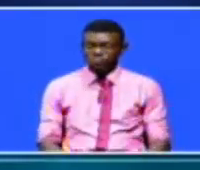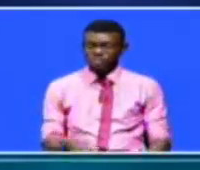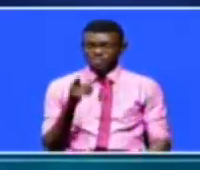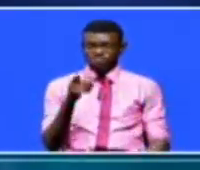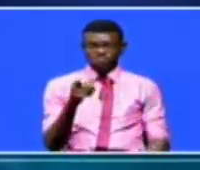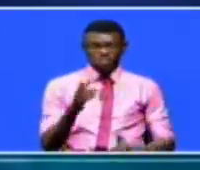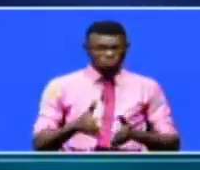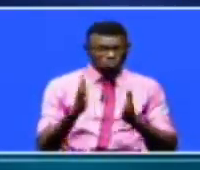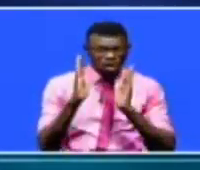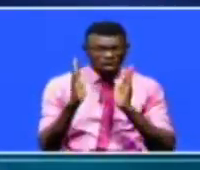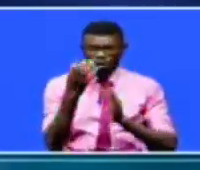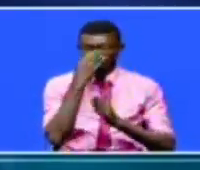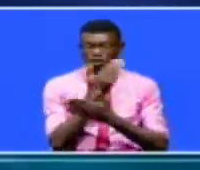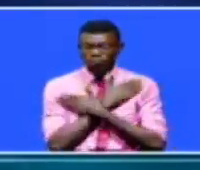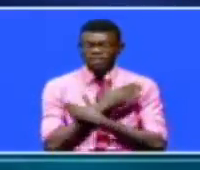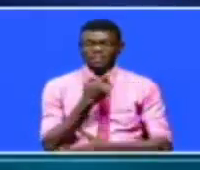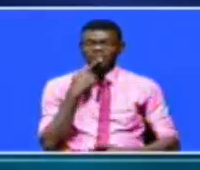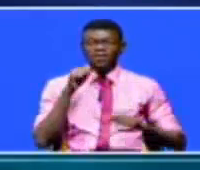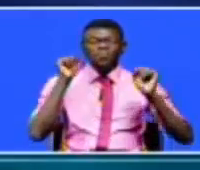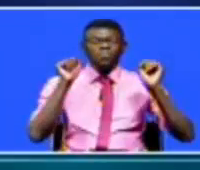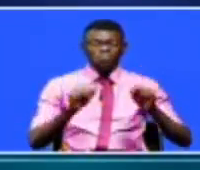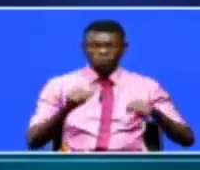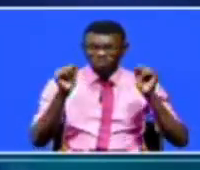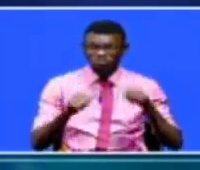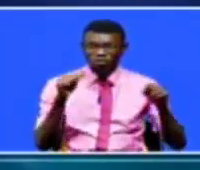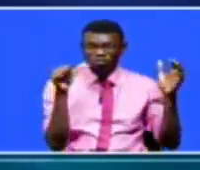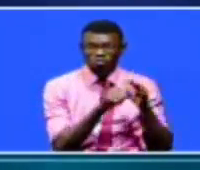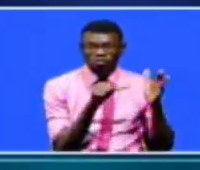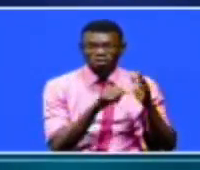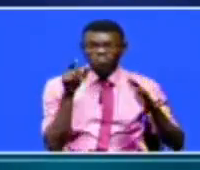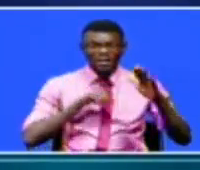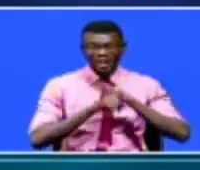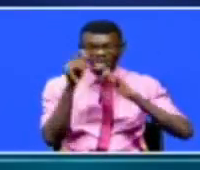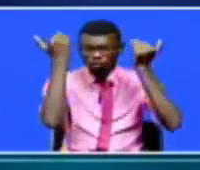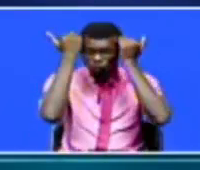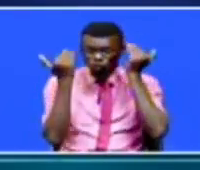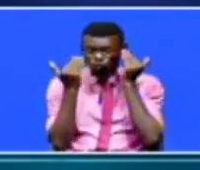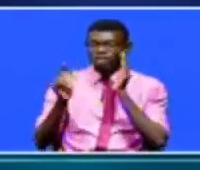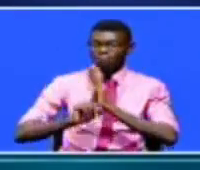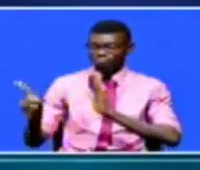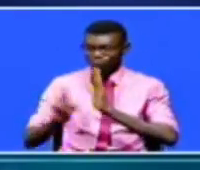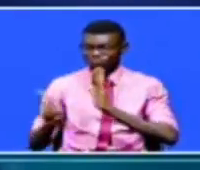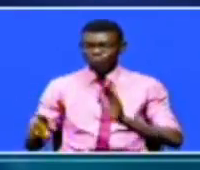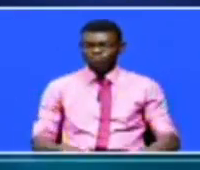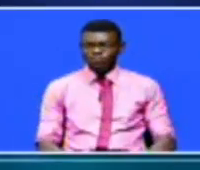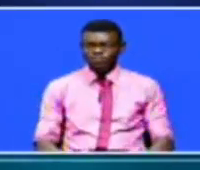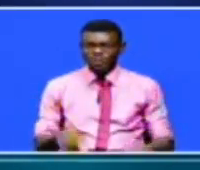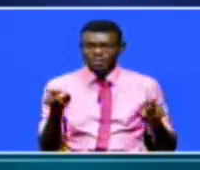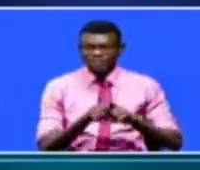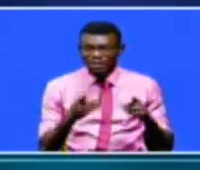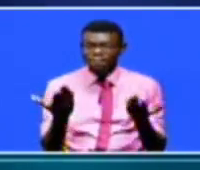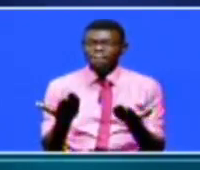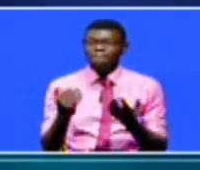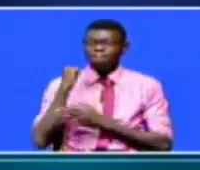Ruto's allies won would instantly ignite a fierce court battle, beginning with a protest petition before the political